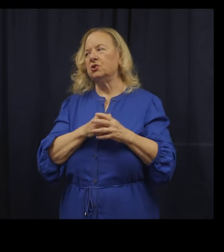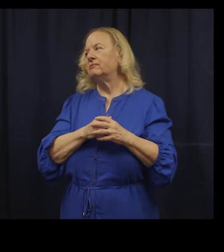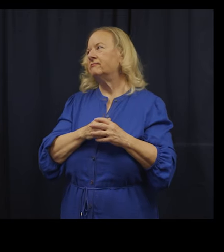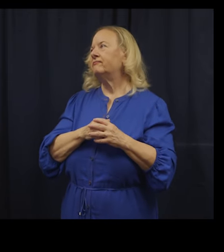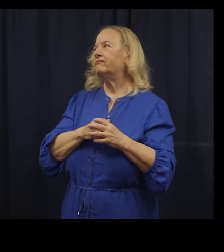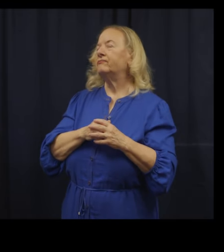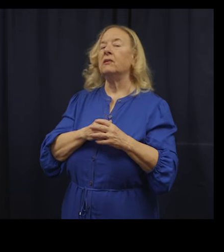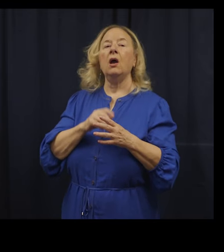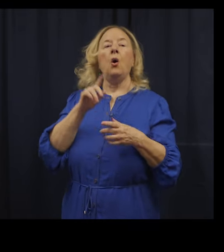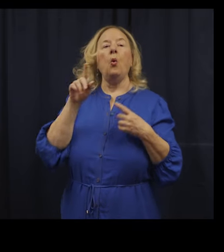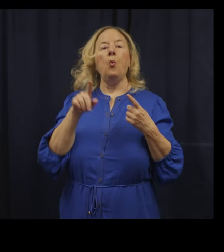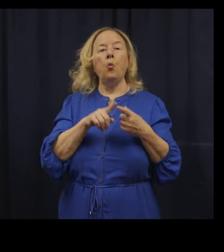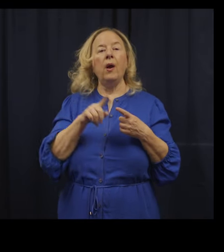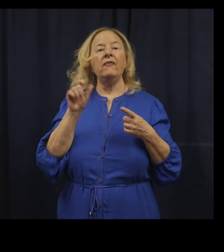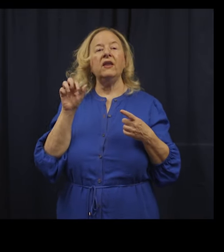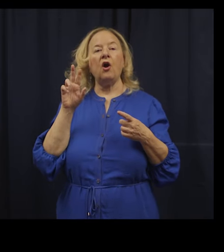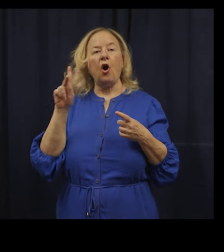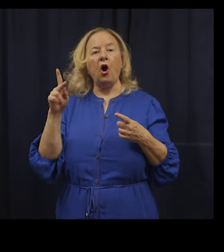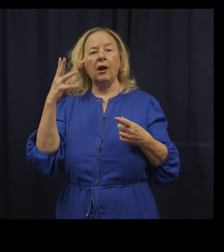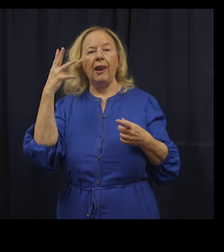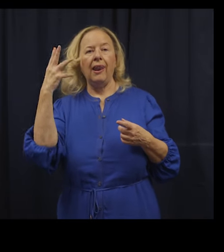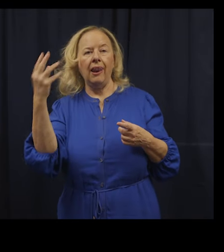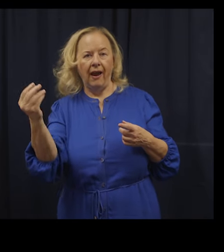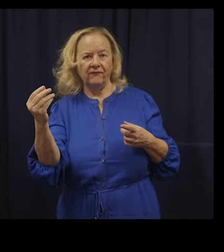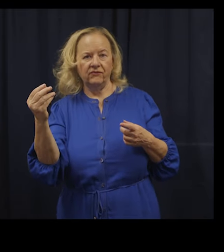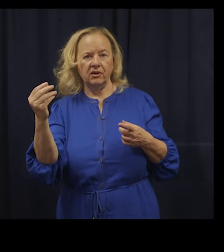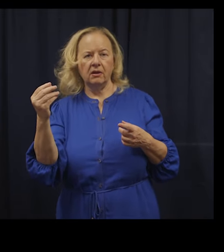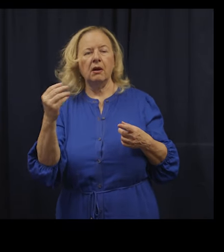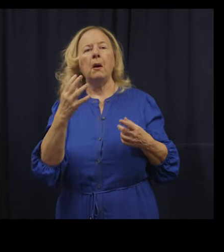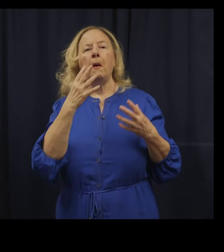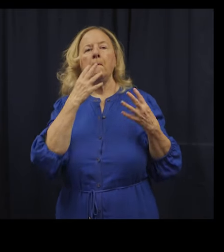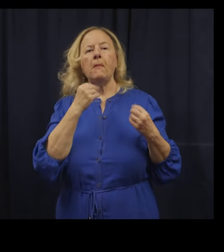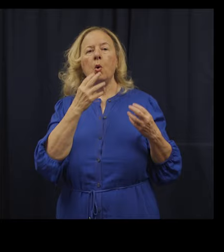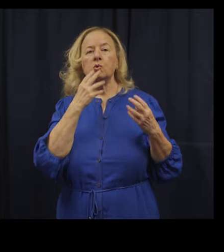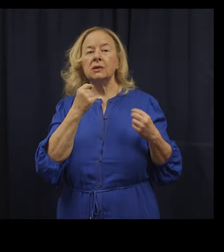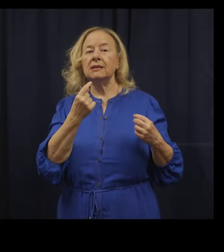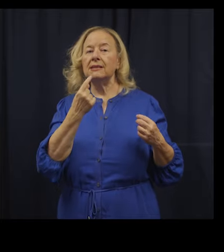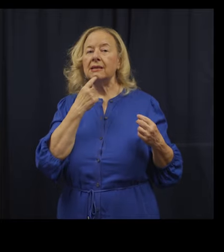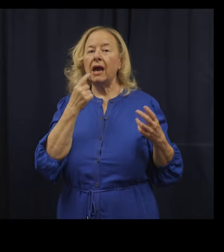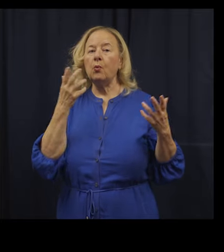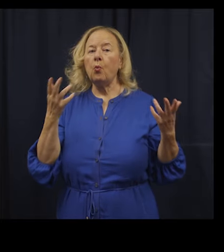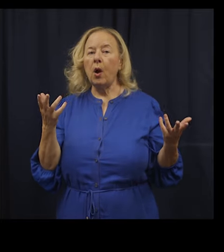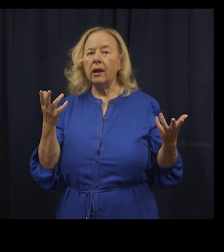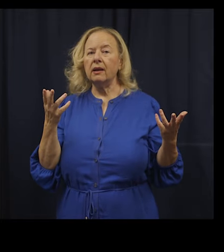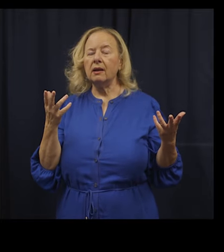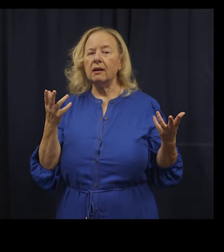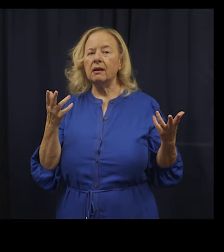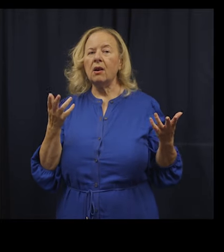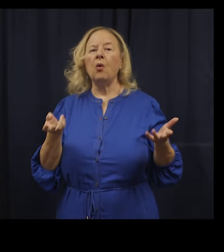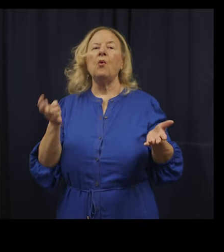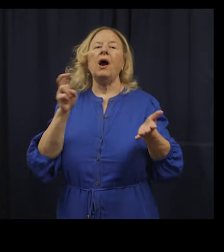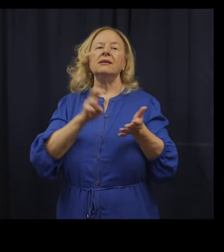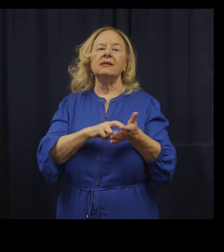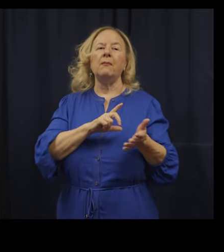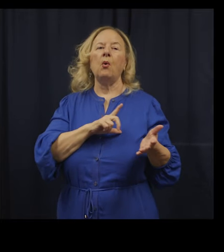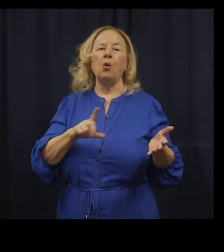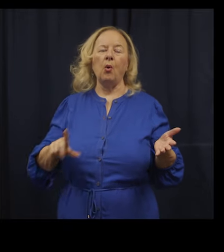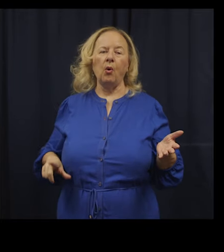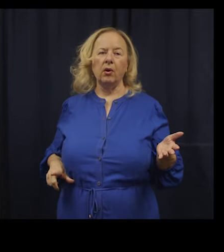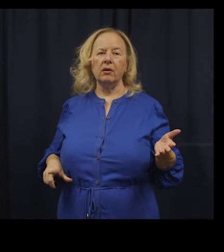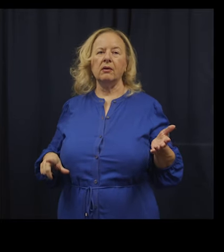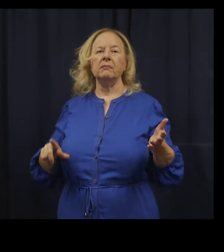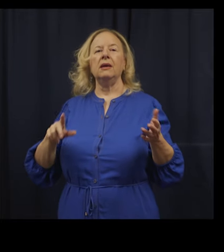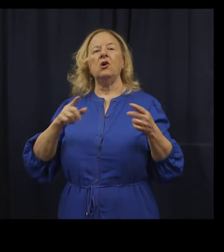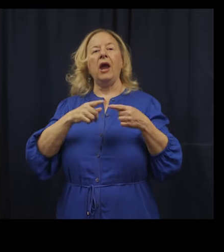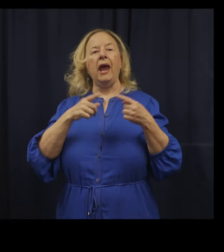Whenever the ark set out, what did Moses say? He said, "Rise up, O Lord. May